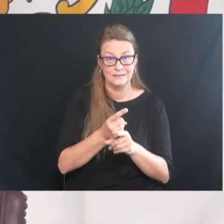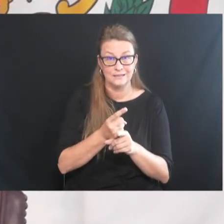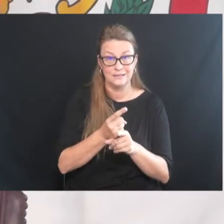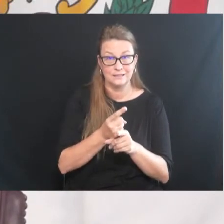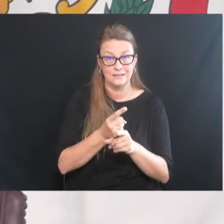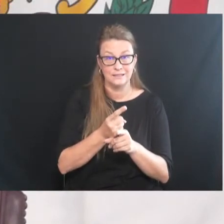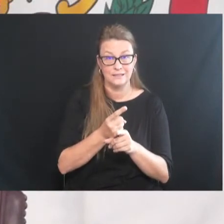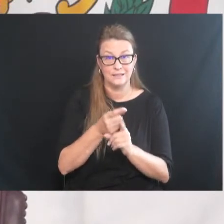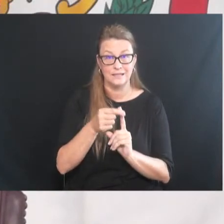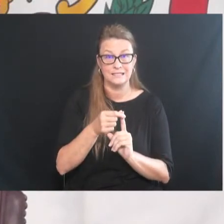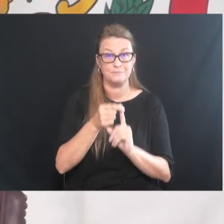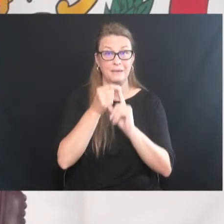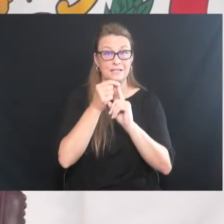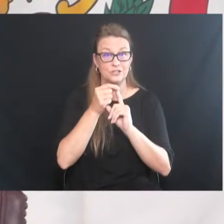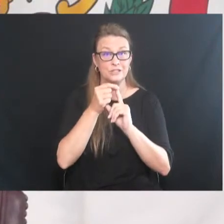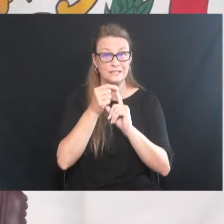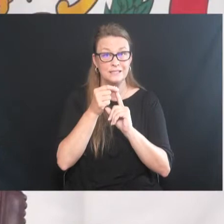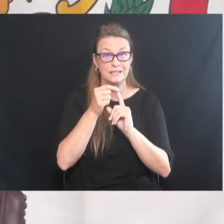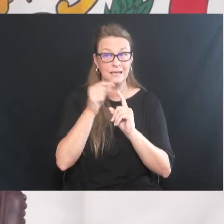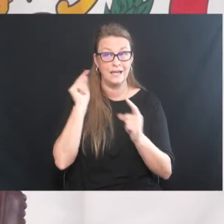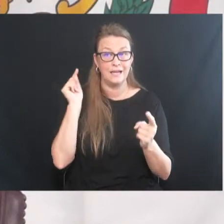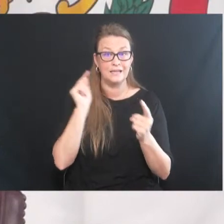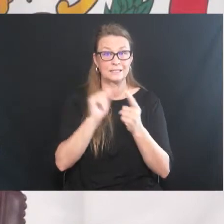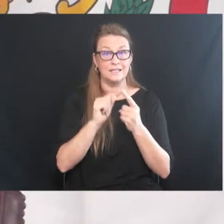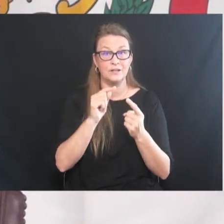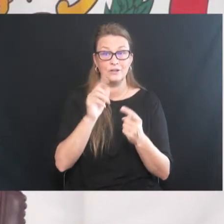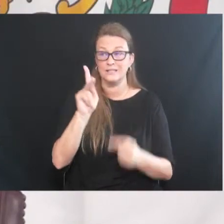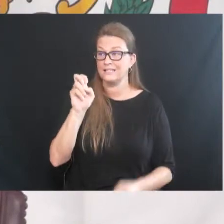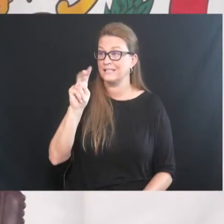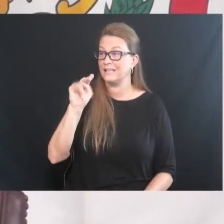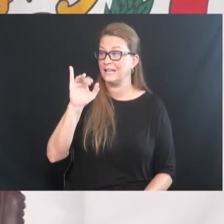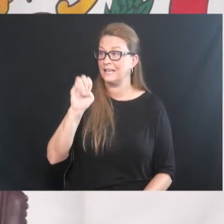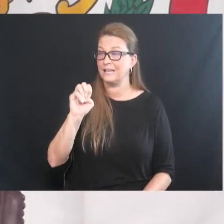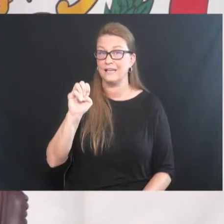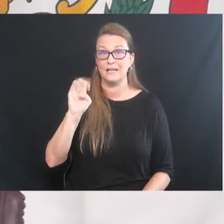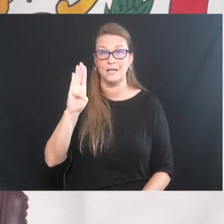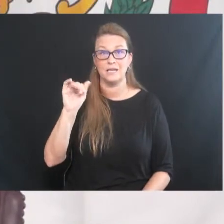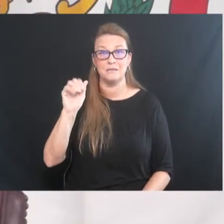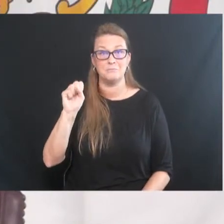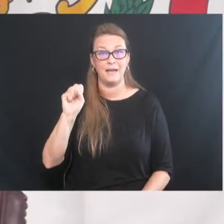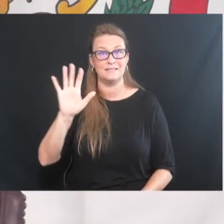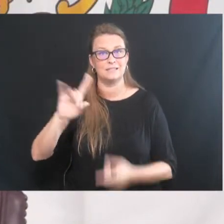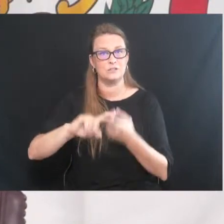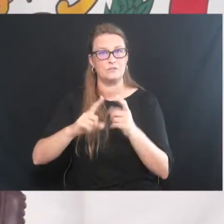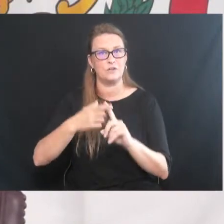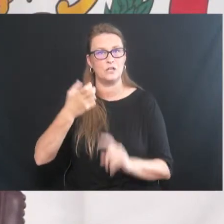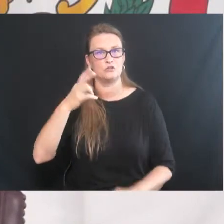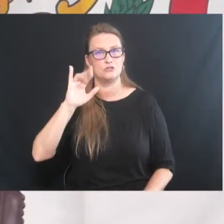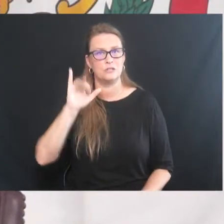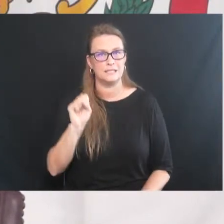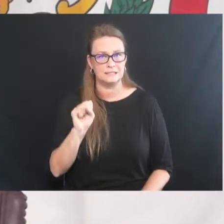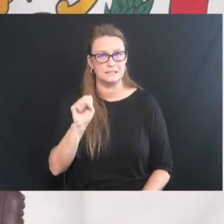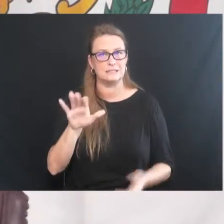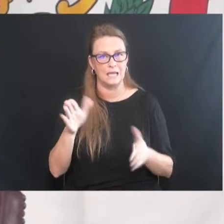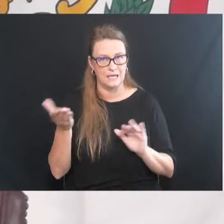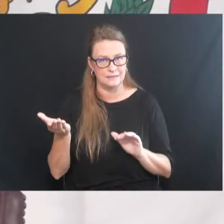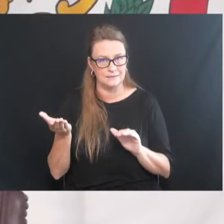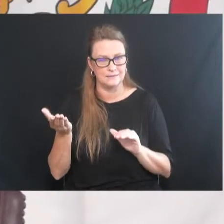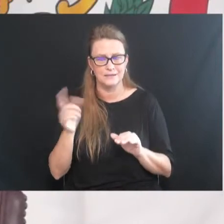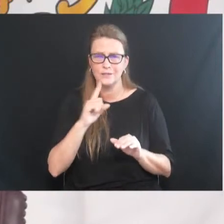It especially sounds like a number until a good friend like Kenny Bass said, Chris, that he lost and everything, and it's a